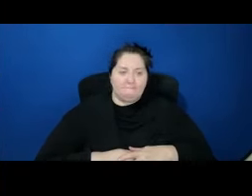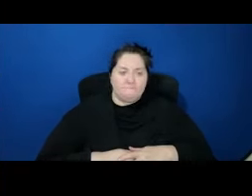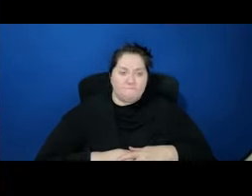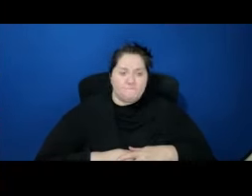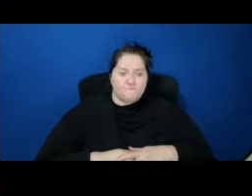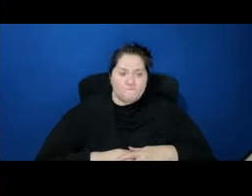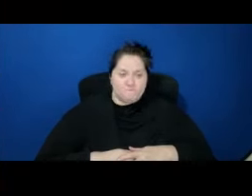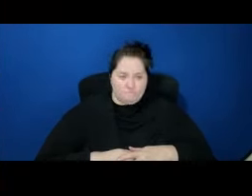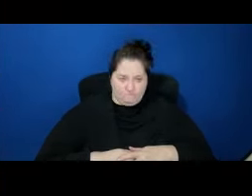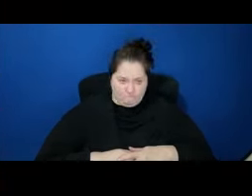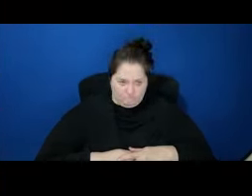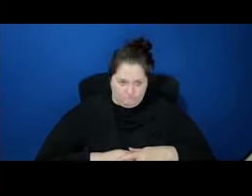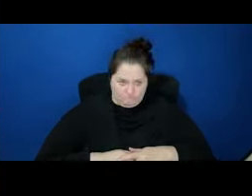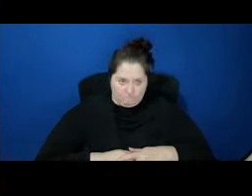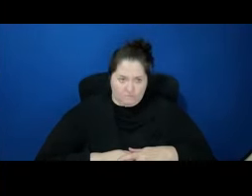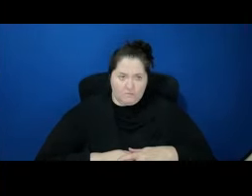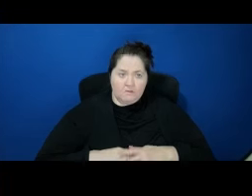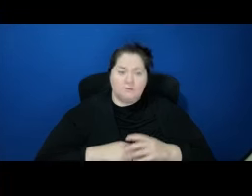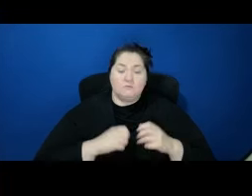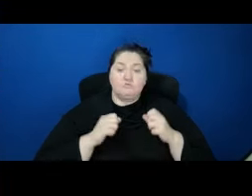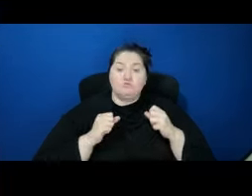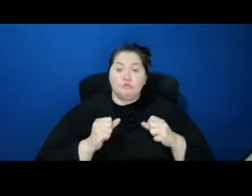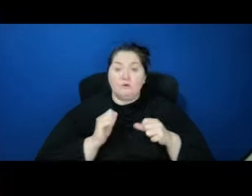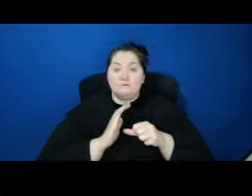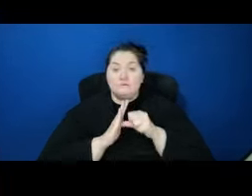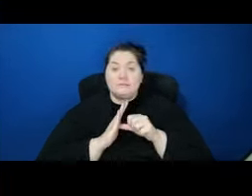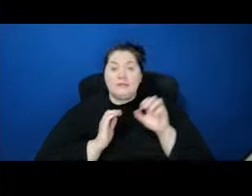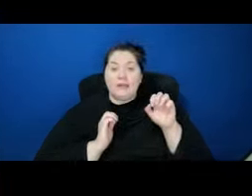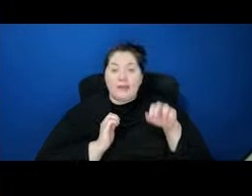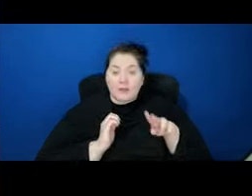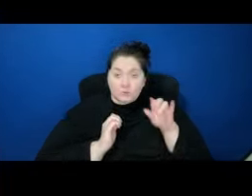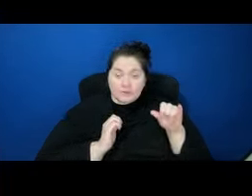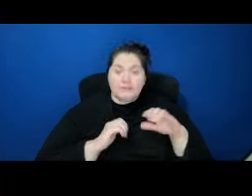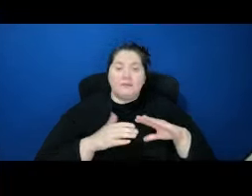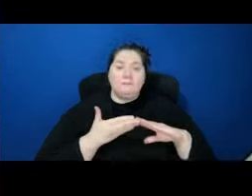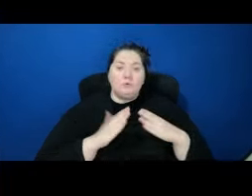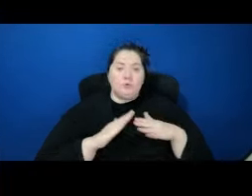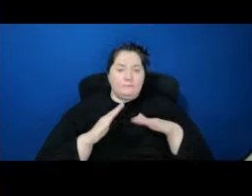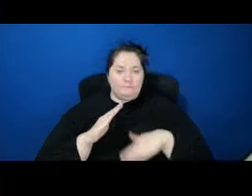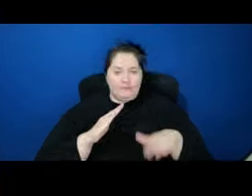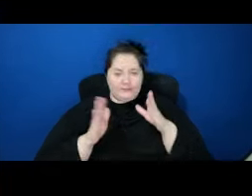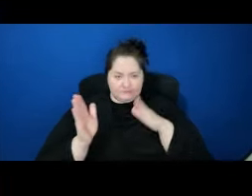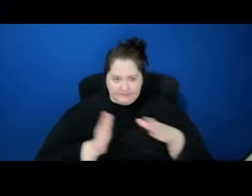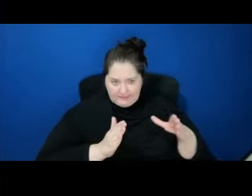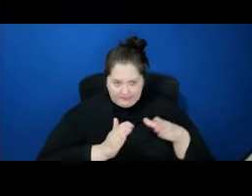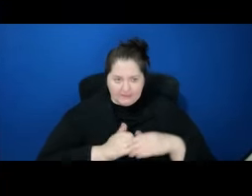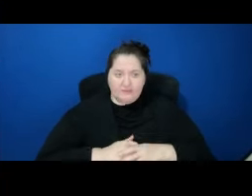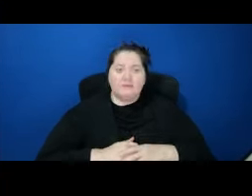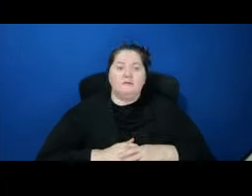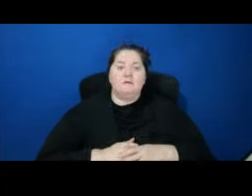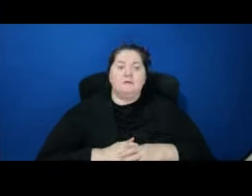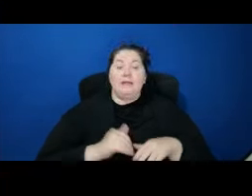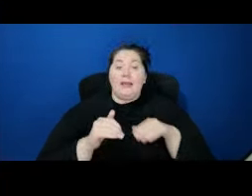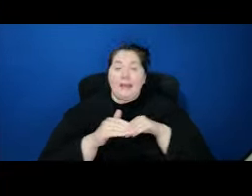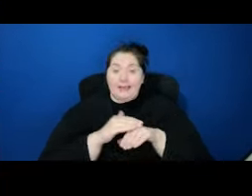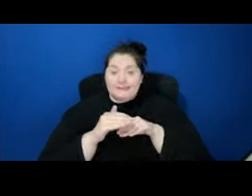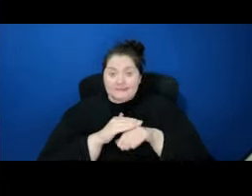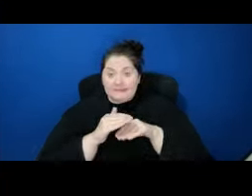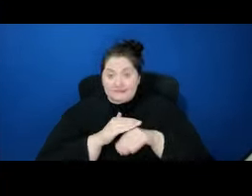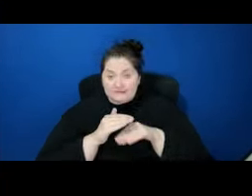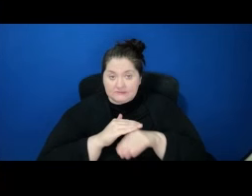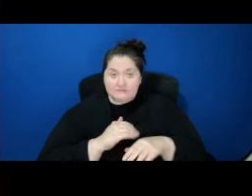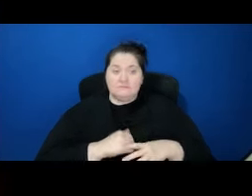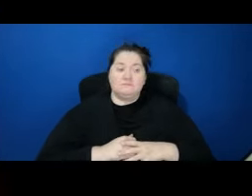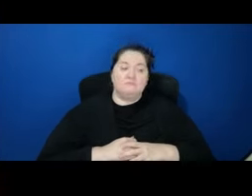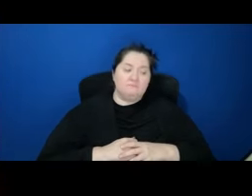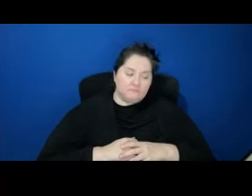There's a strong emphasis on equity and community-based planning around public space, accessibility